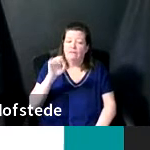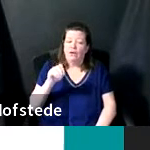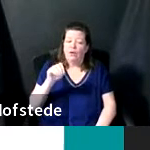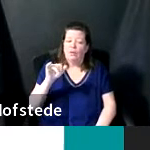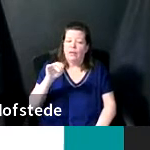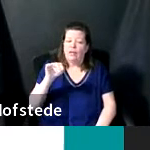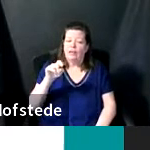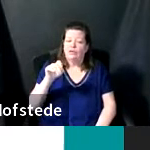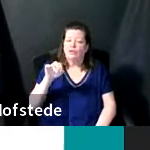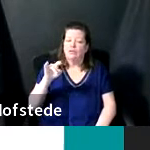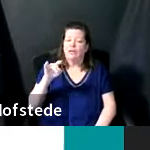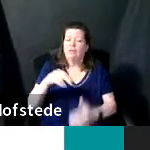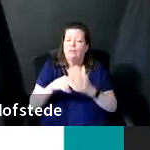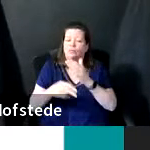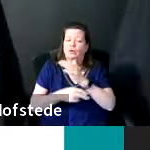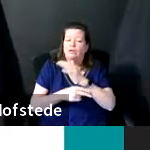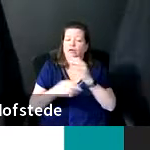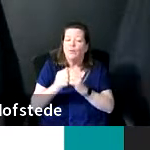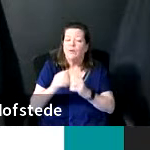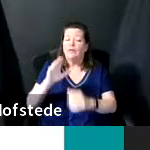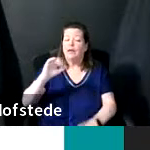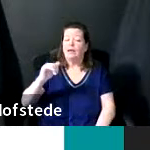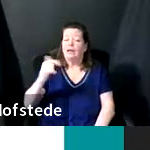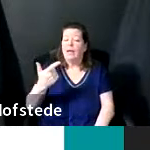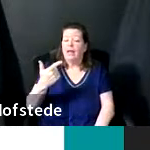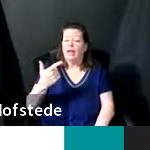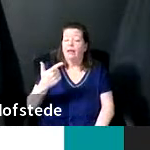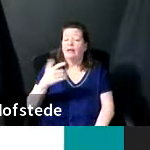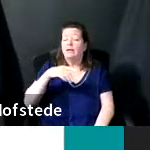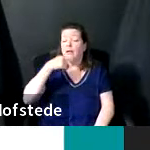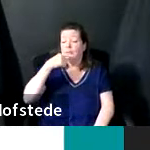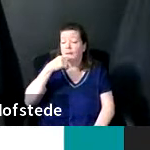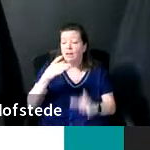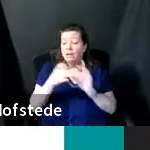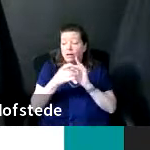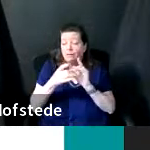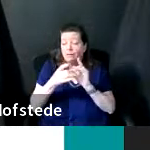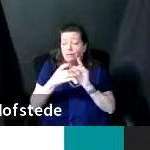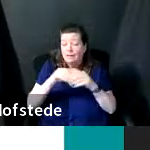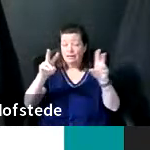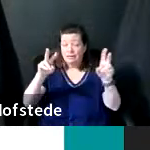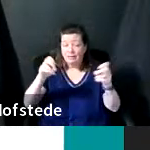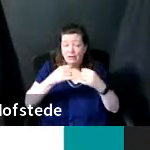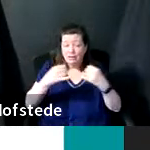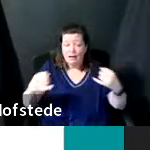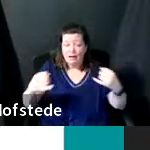info@interstatebridge.org with CAG Public Comment in the subject line. You may also call